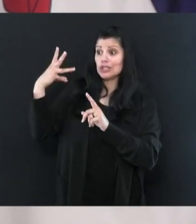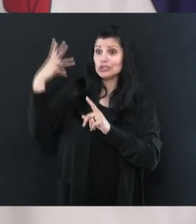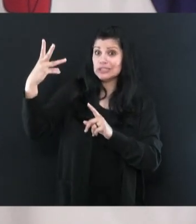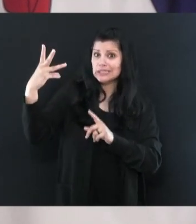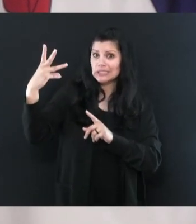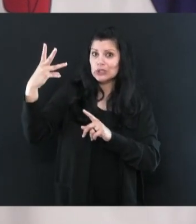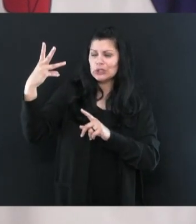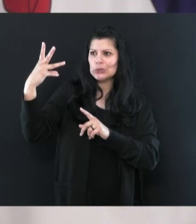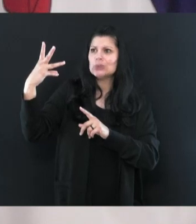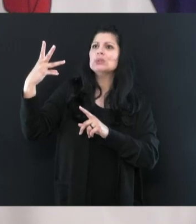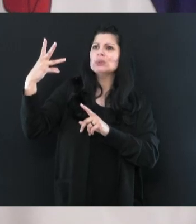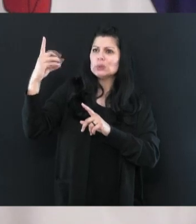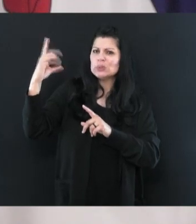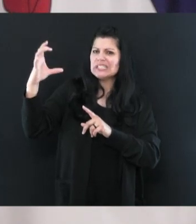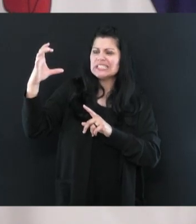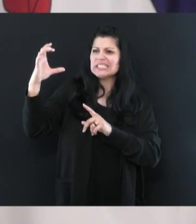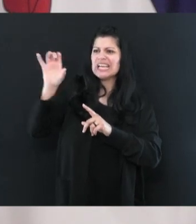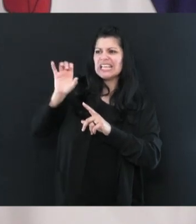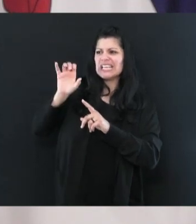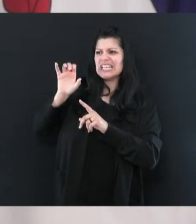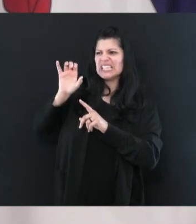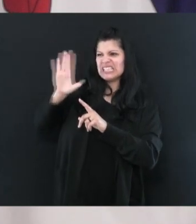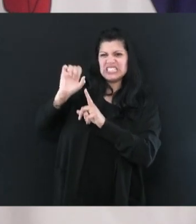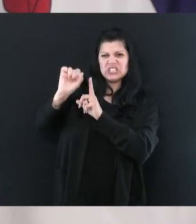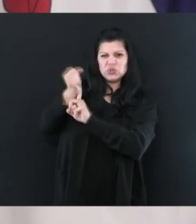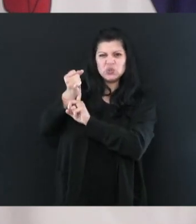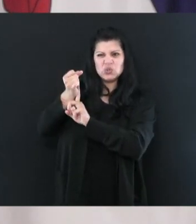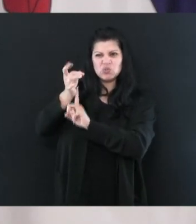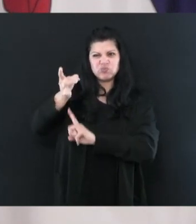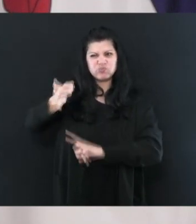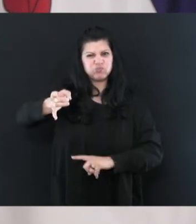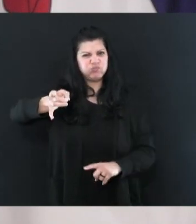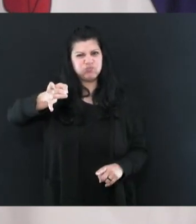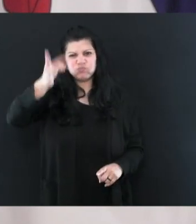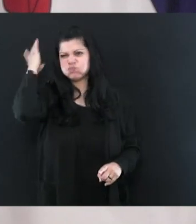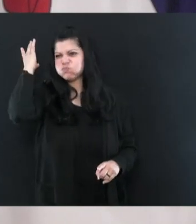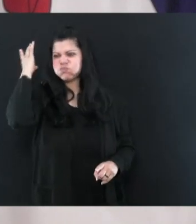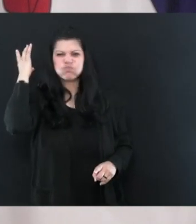it's ridiculous. It's beyond all good sense.